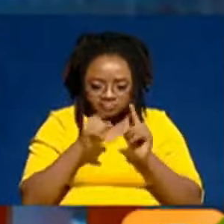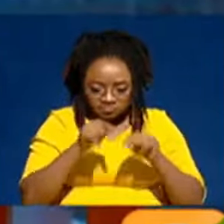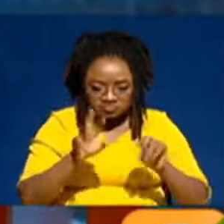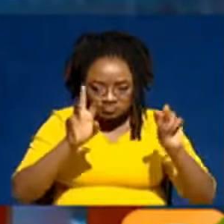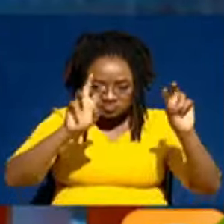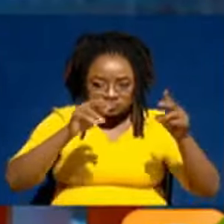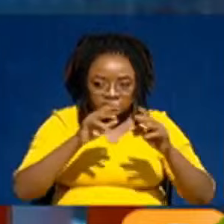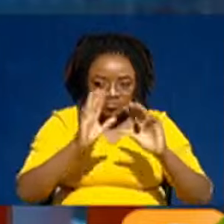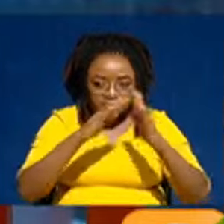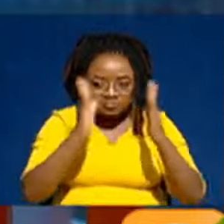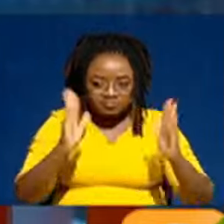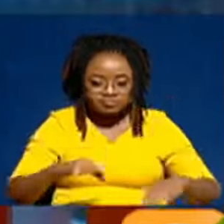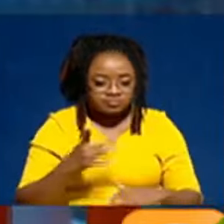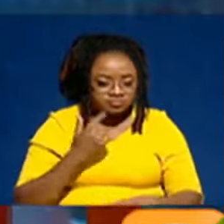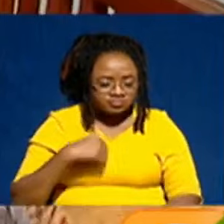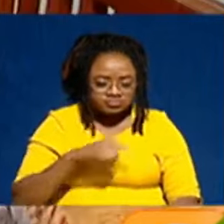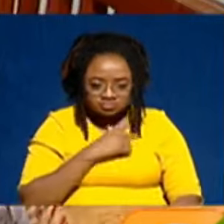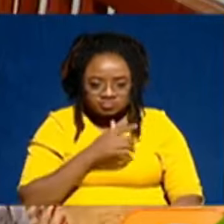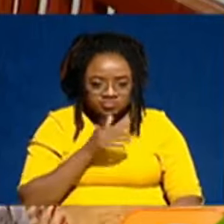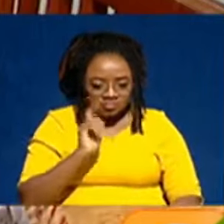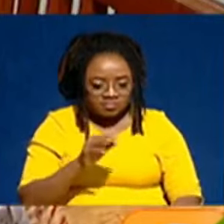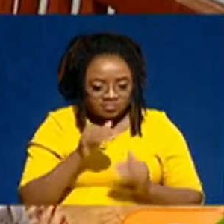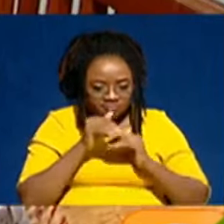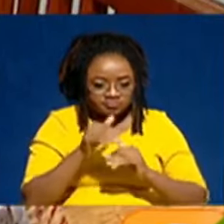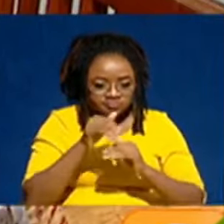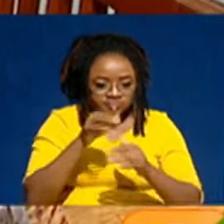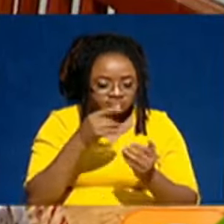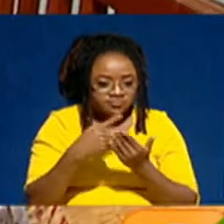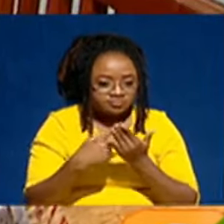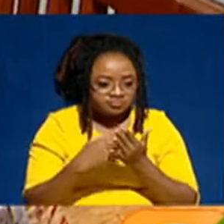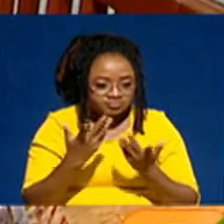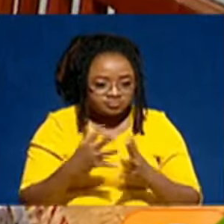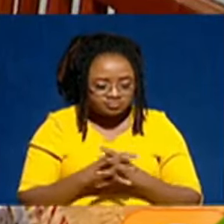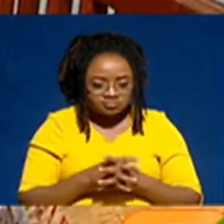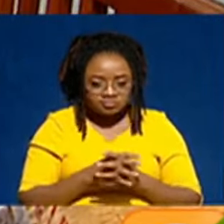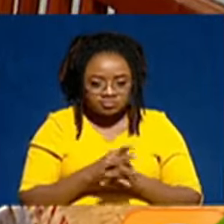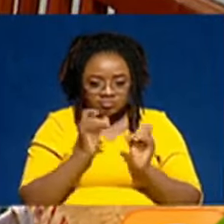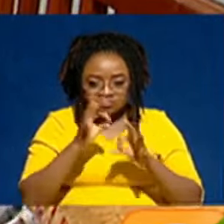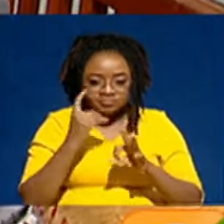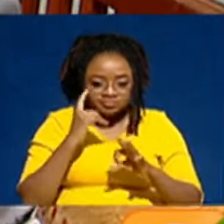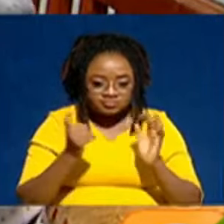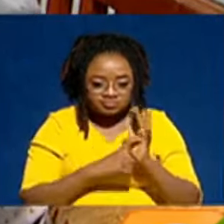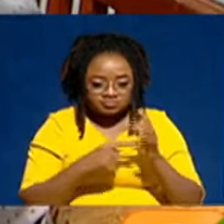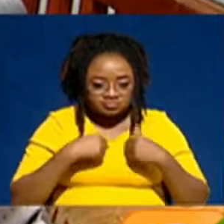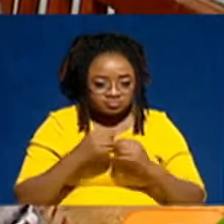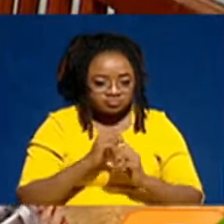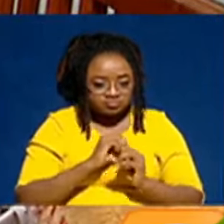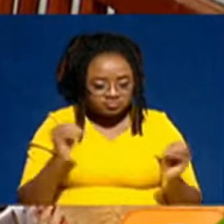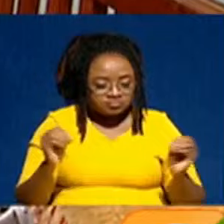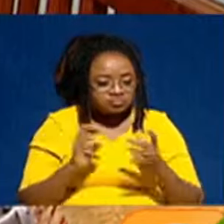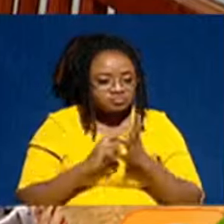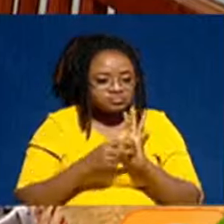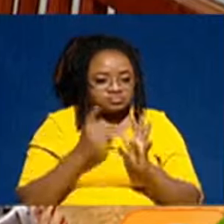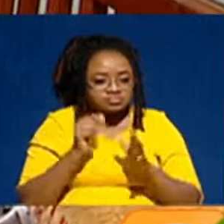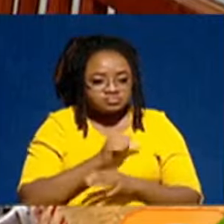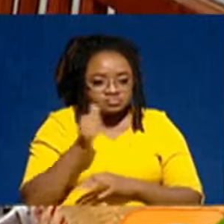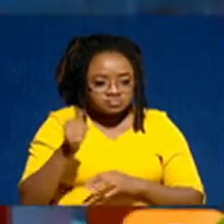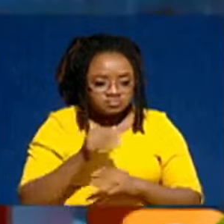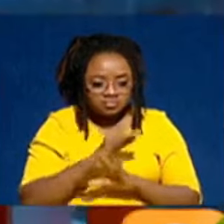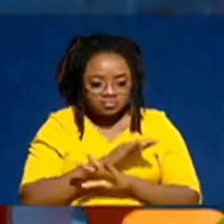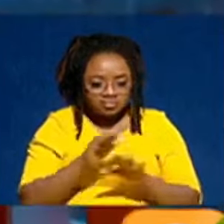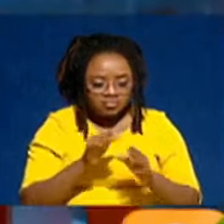are we benefiting if I'm not getting a unit? Okay? So no issues with